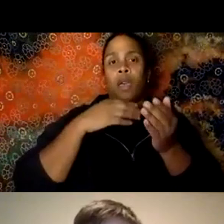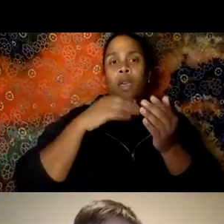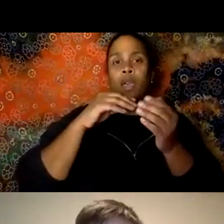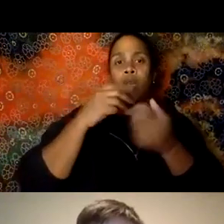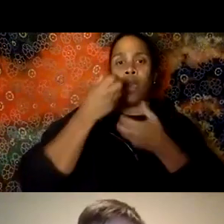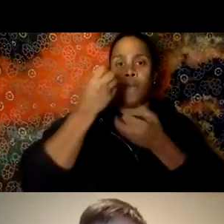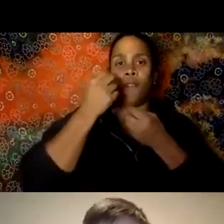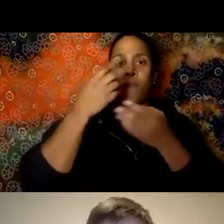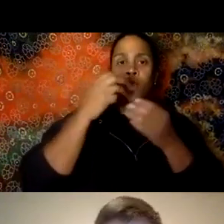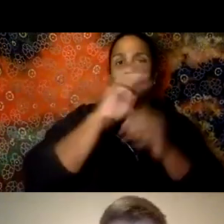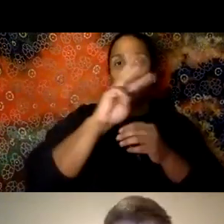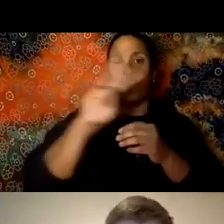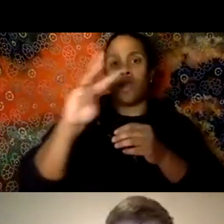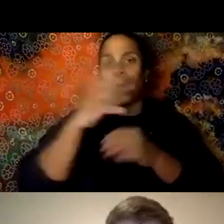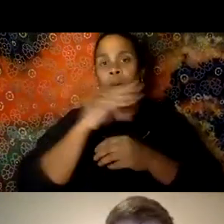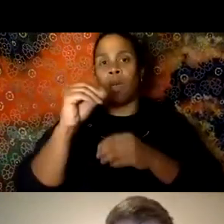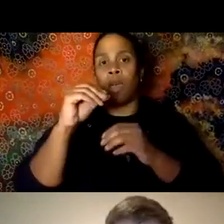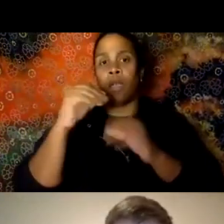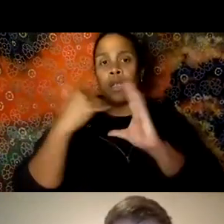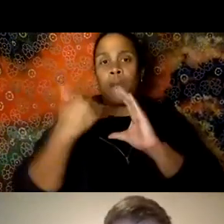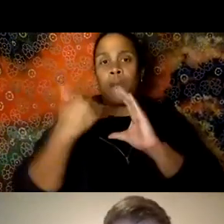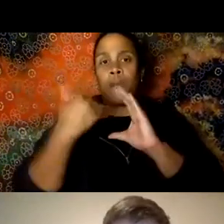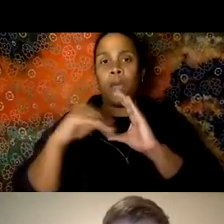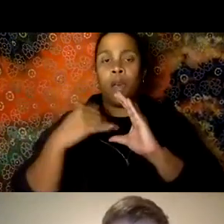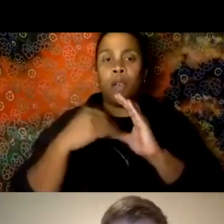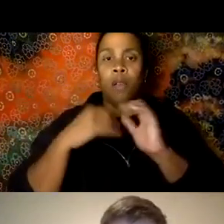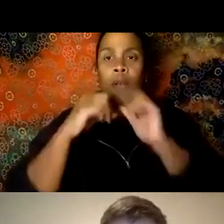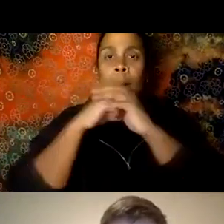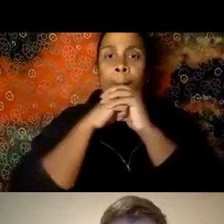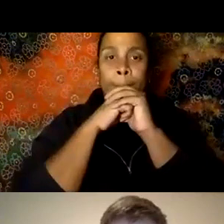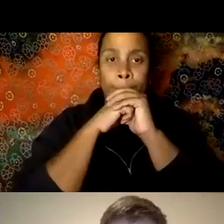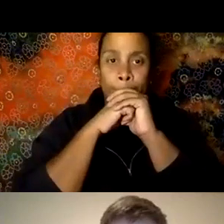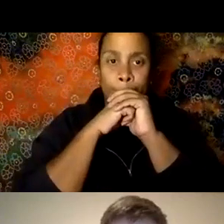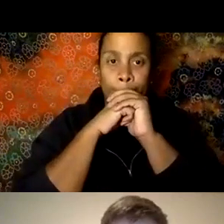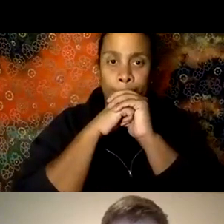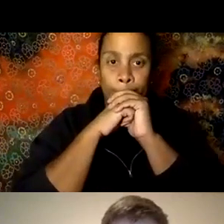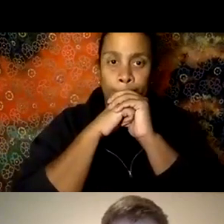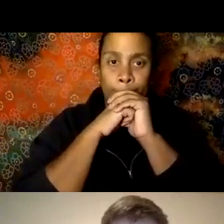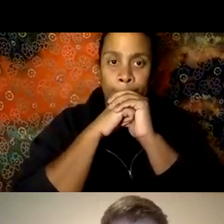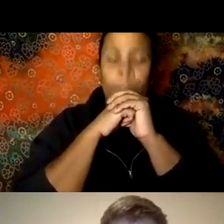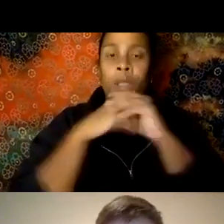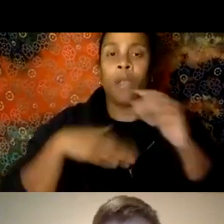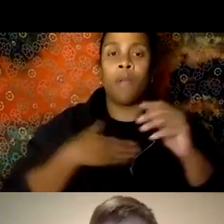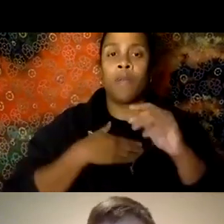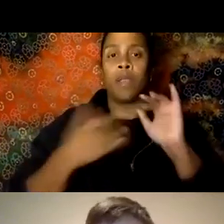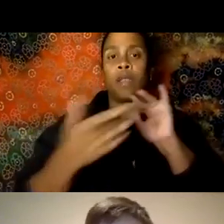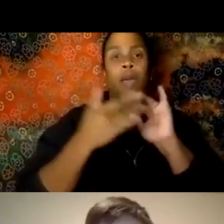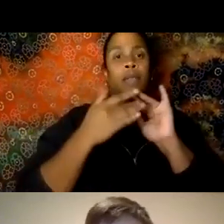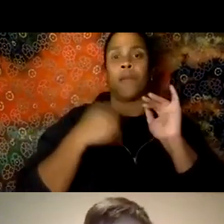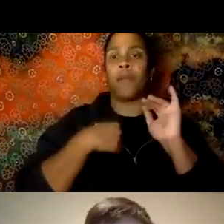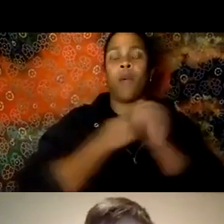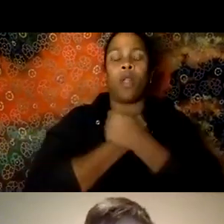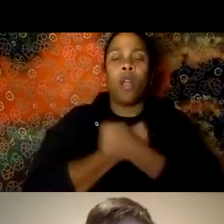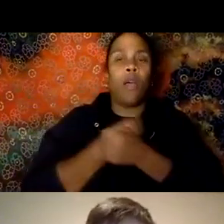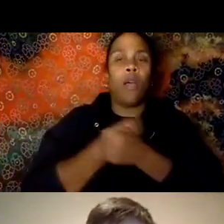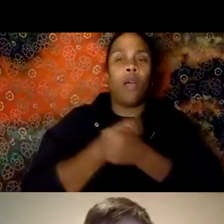theshiftwitch.com. I am also on Facebook at The Shift Witch, so you can find me in any of those places. Please contact me. I would love to hear from you. I